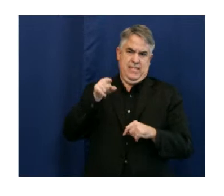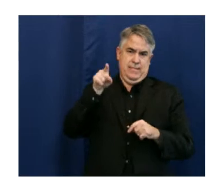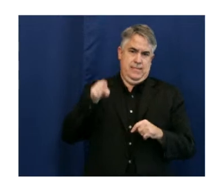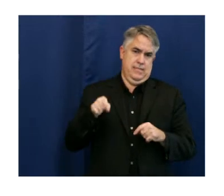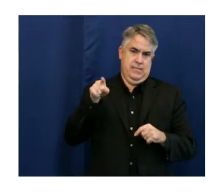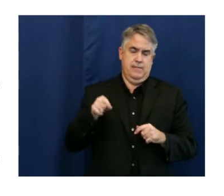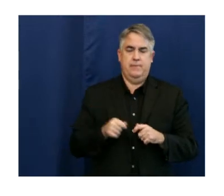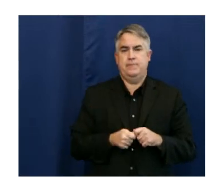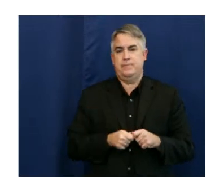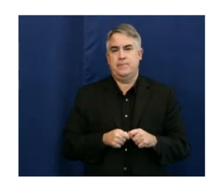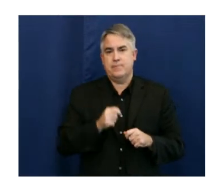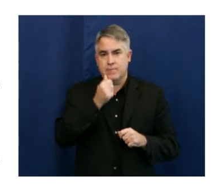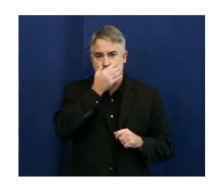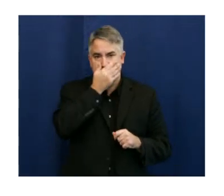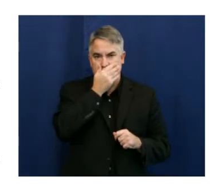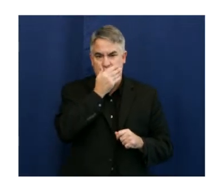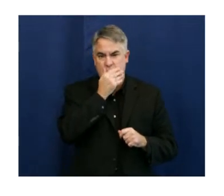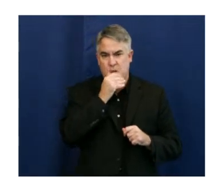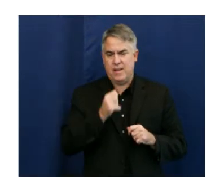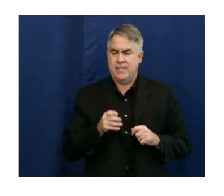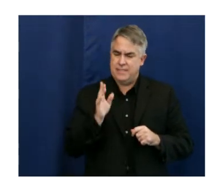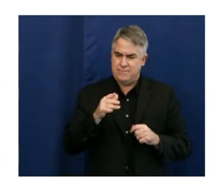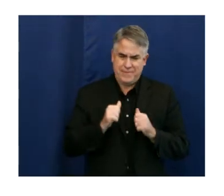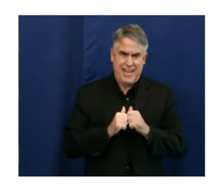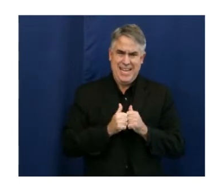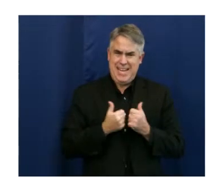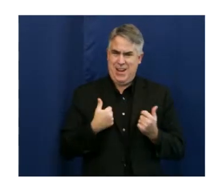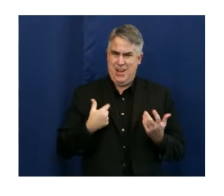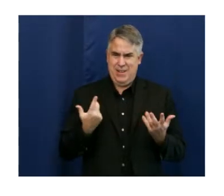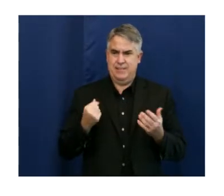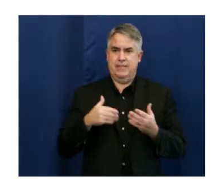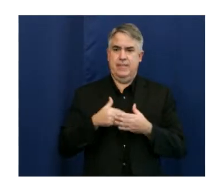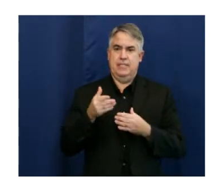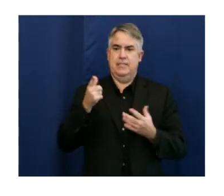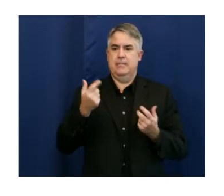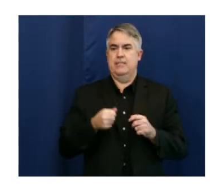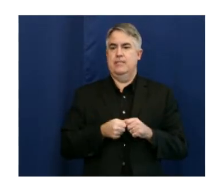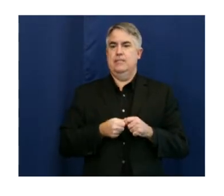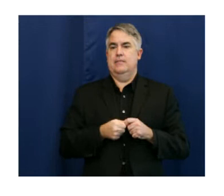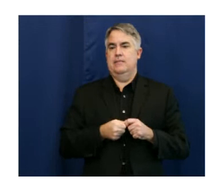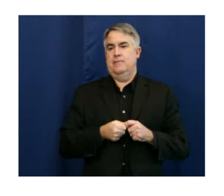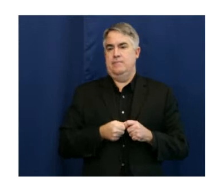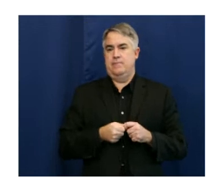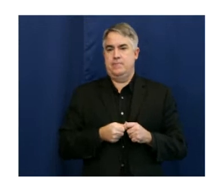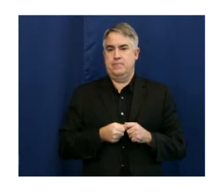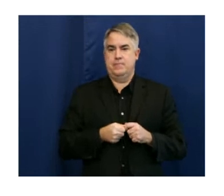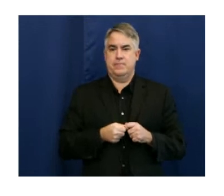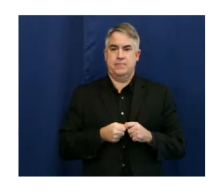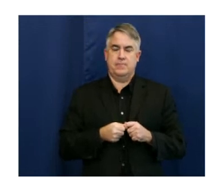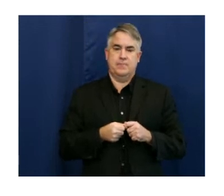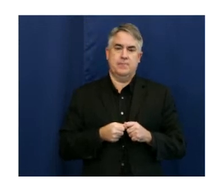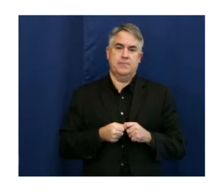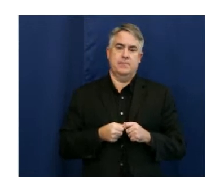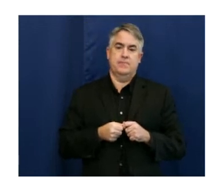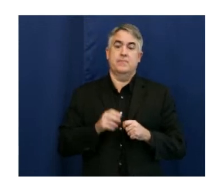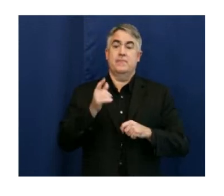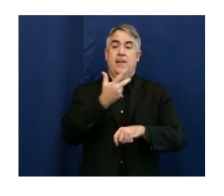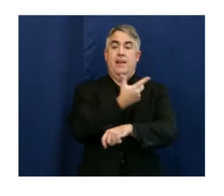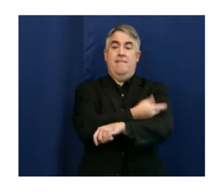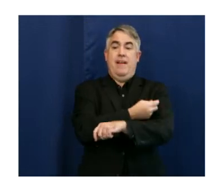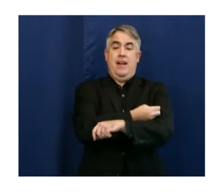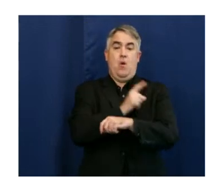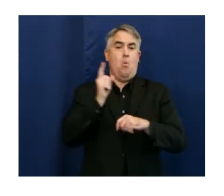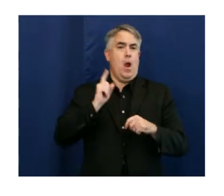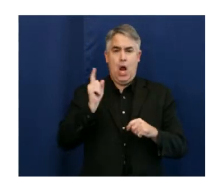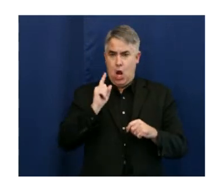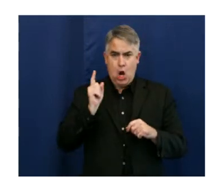various methods we will use? You can see that here on the next chart, which is essentially our vaccine ecosystem. We are going to drive